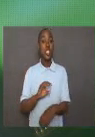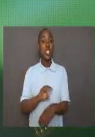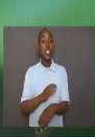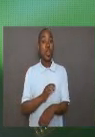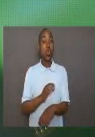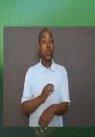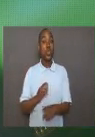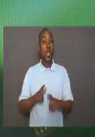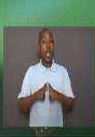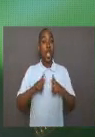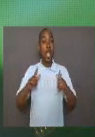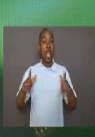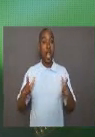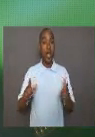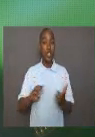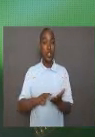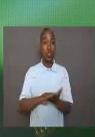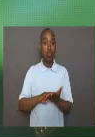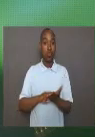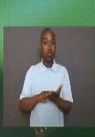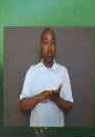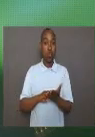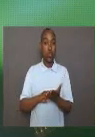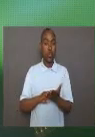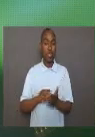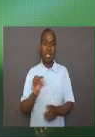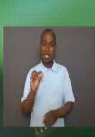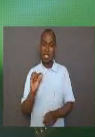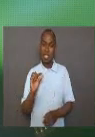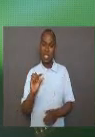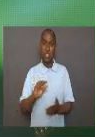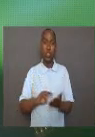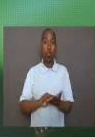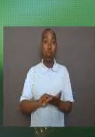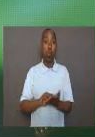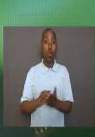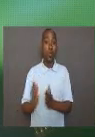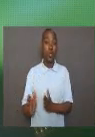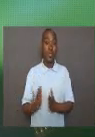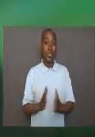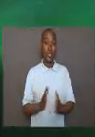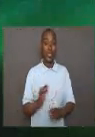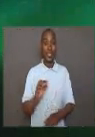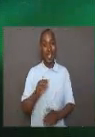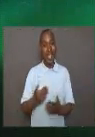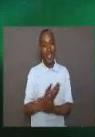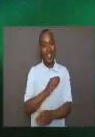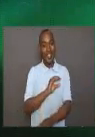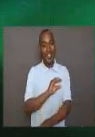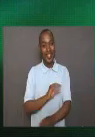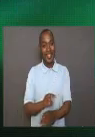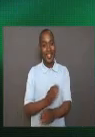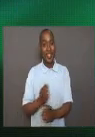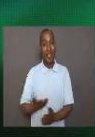large molecules from smaller ones to make new cell material.